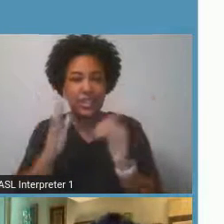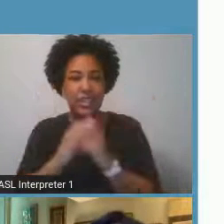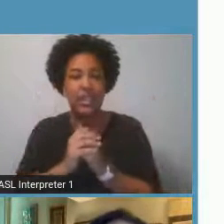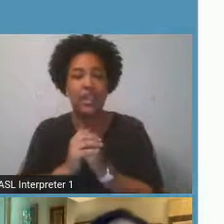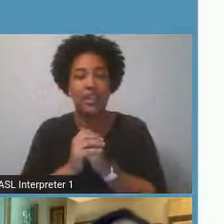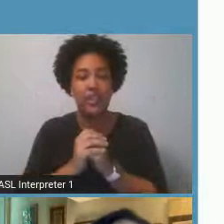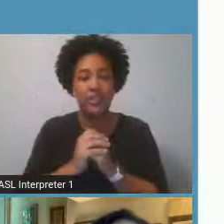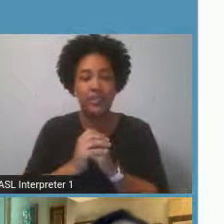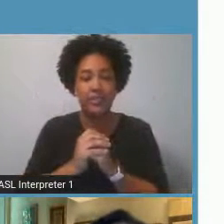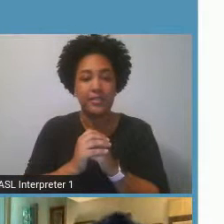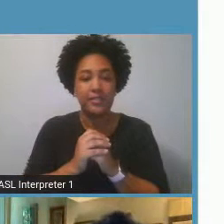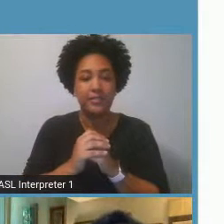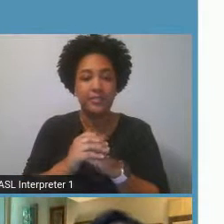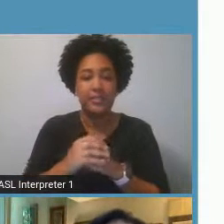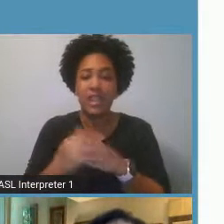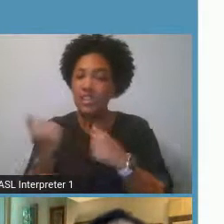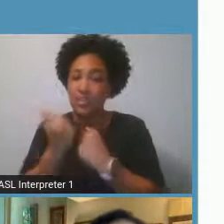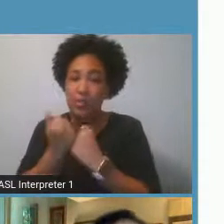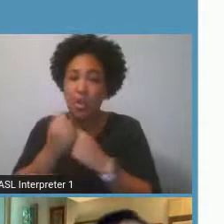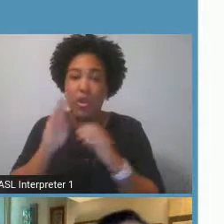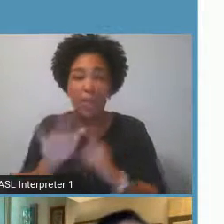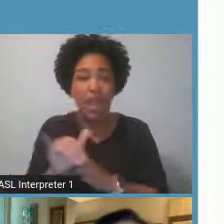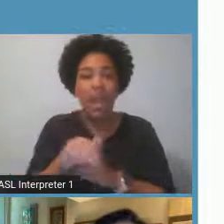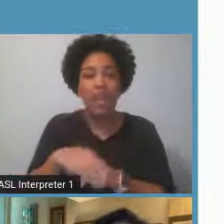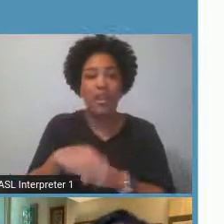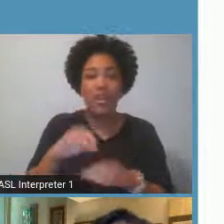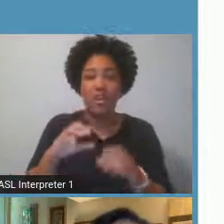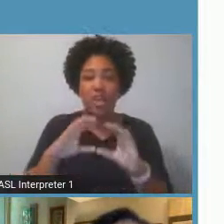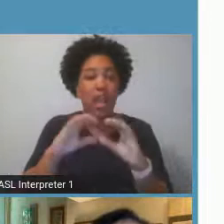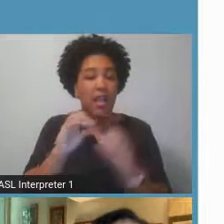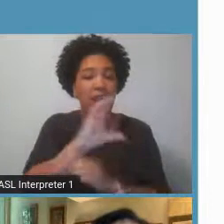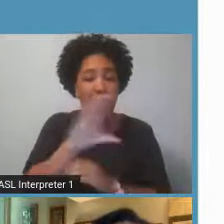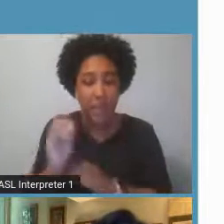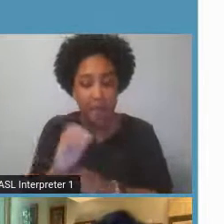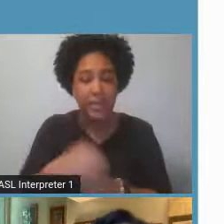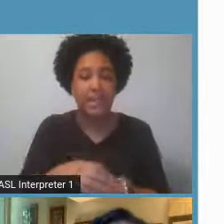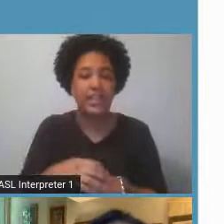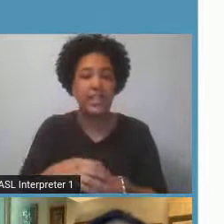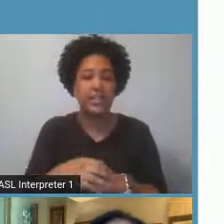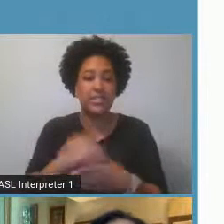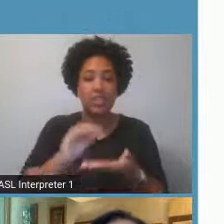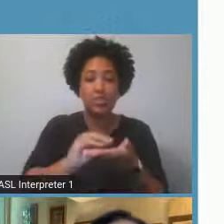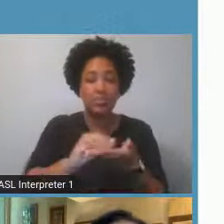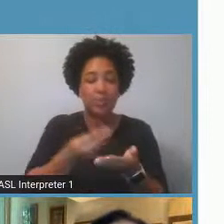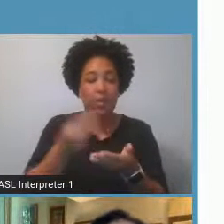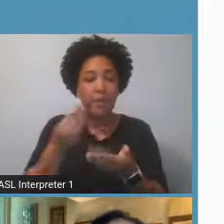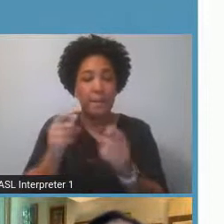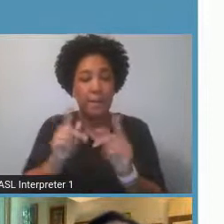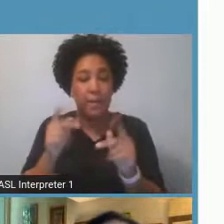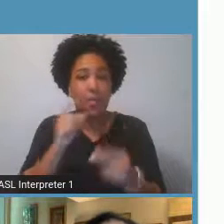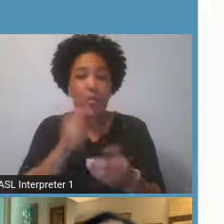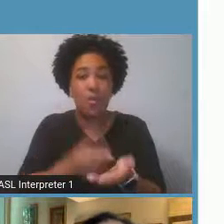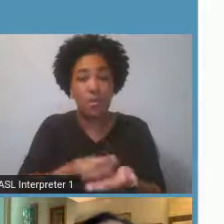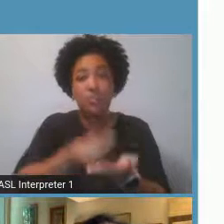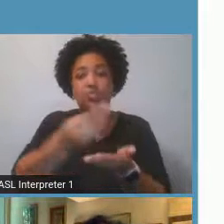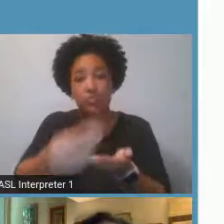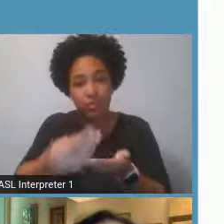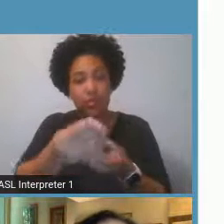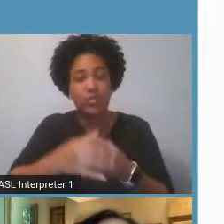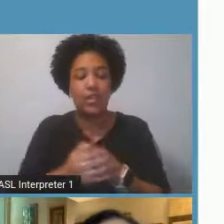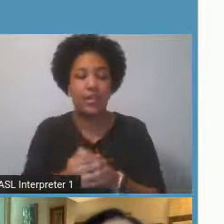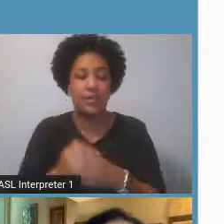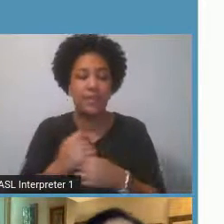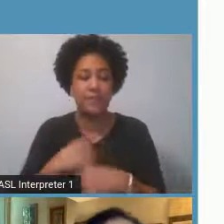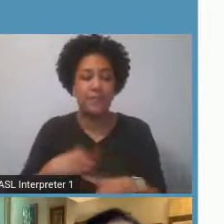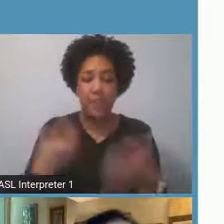know, corporations and private donors and state funds and federal funds. And so it's been a very